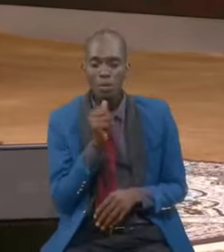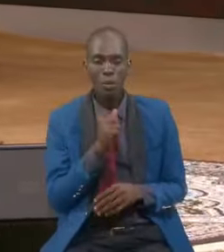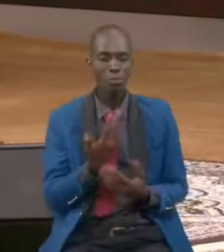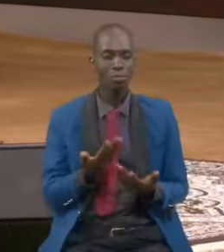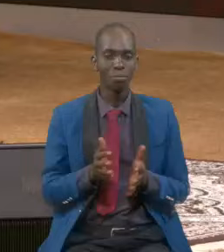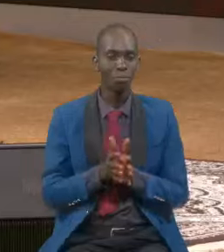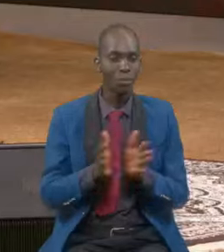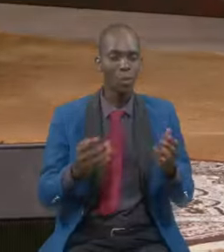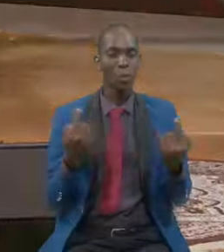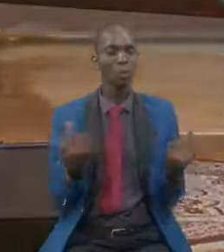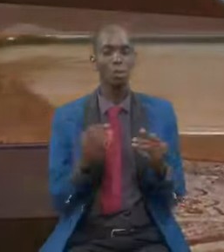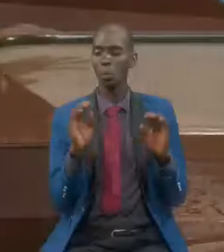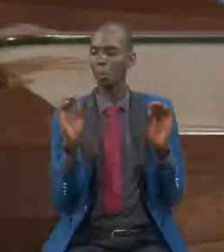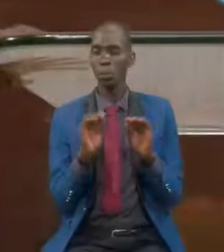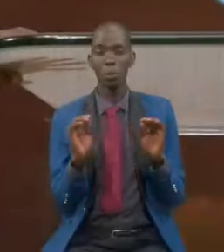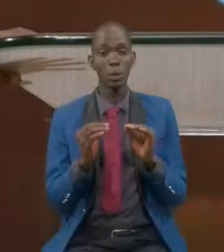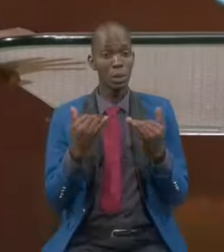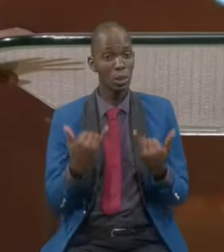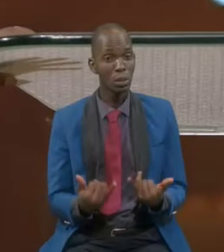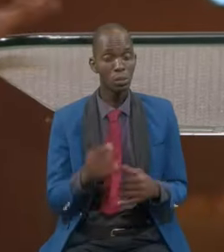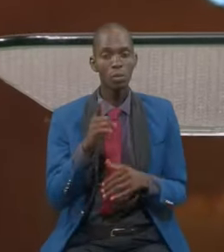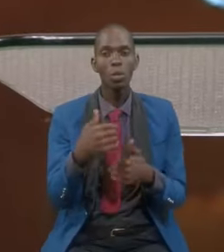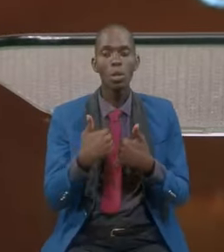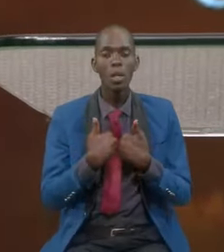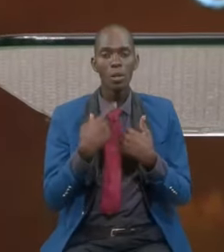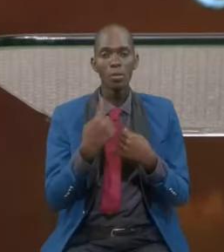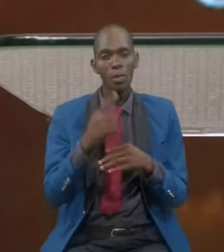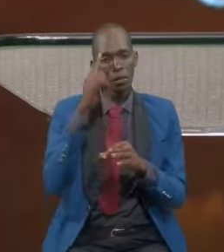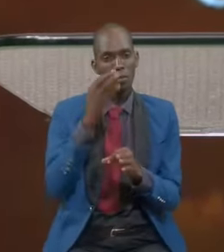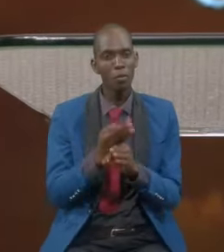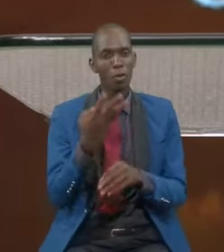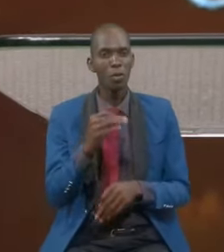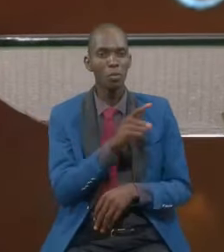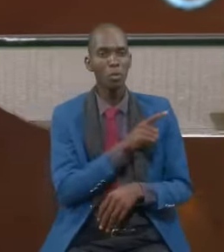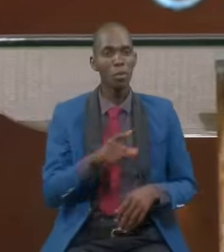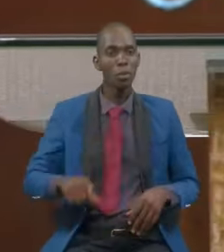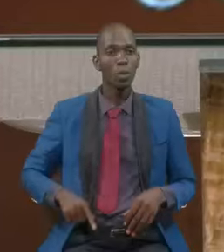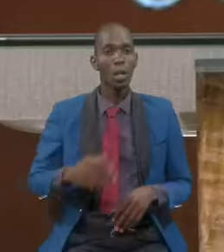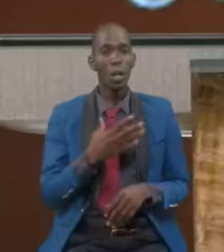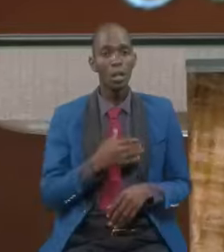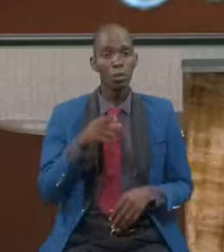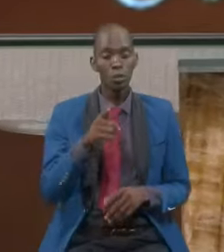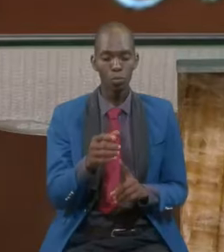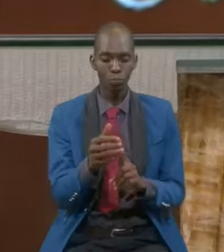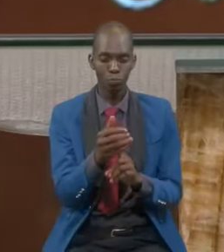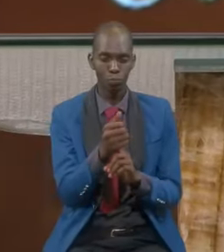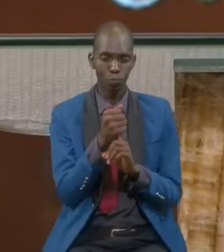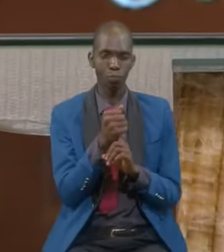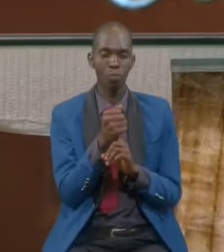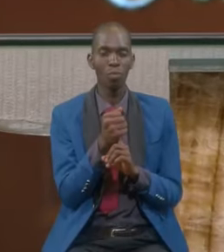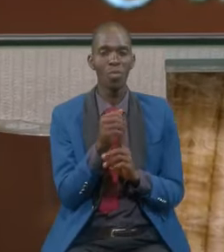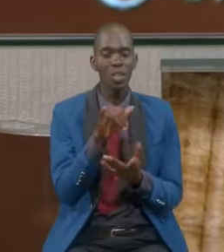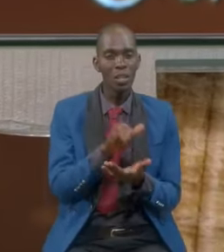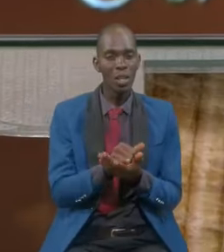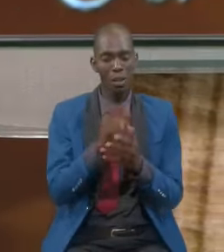sin, nothing. Now you have the faith of the Lord, and you hold that faith with all